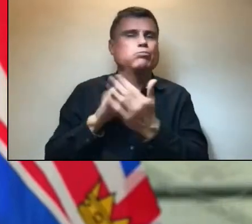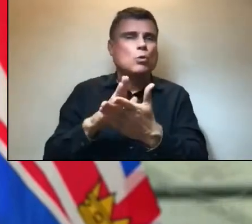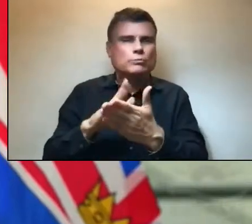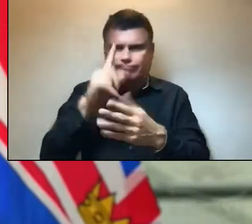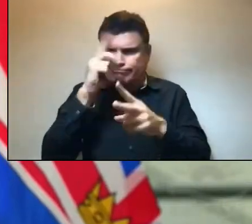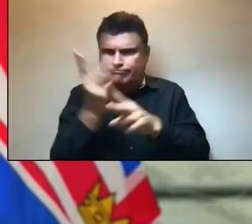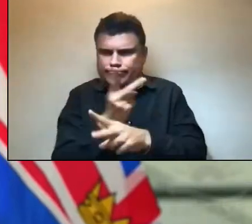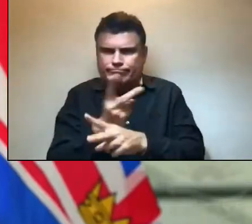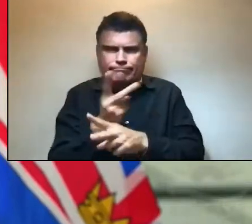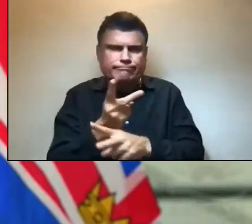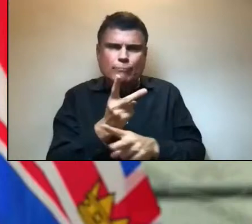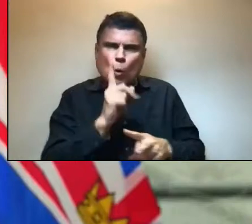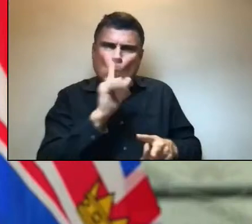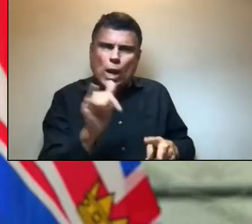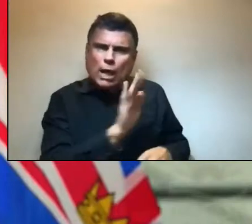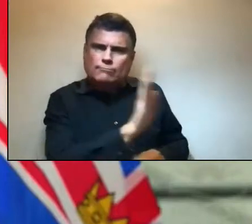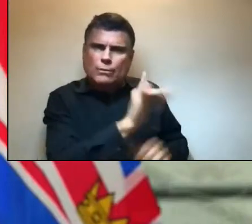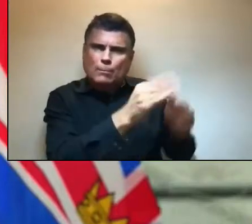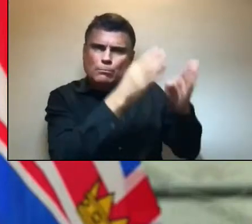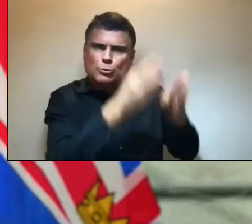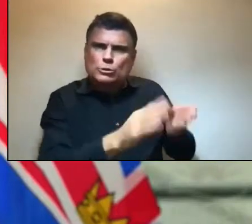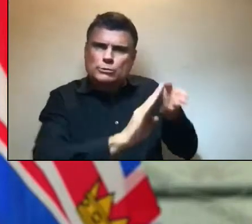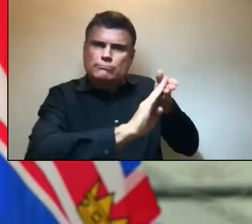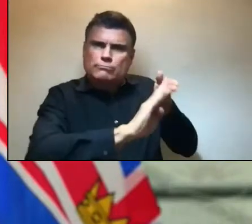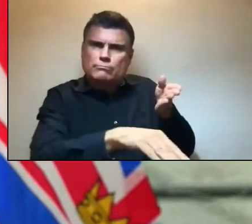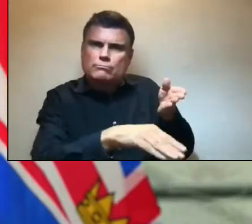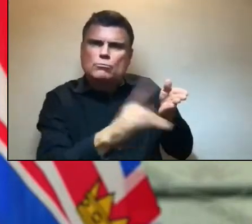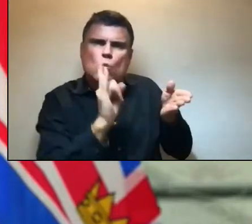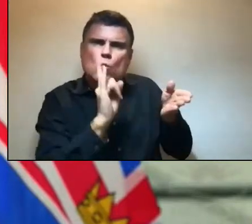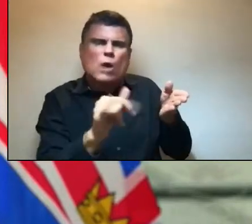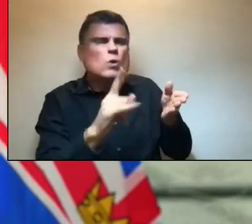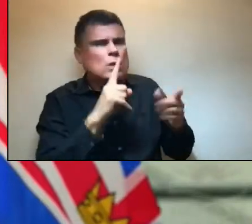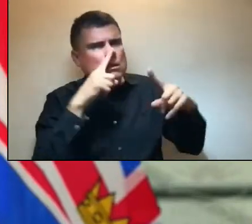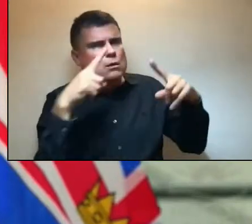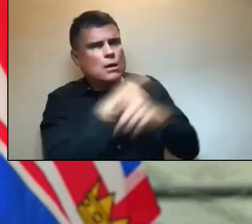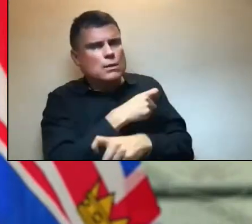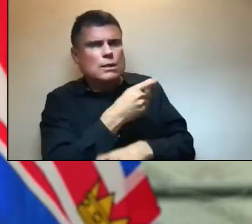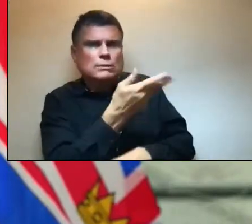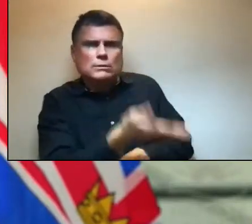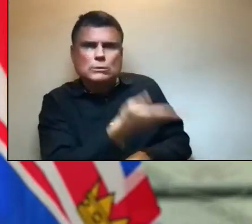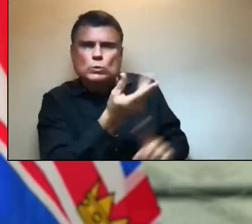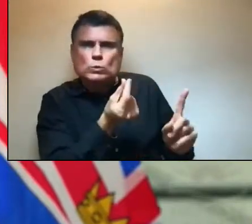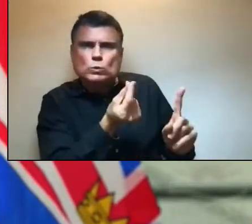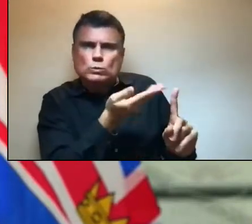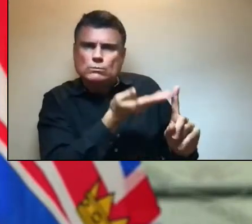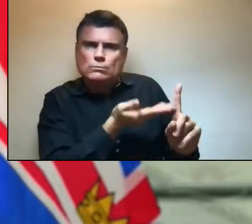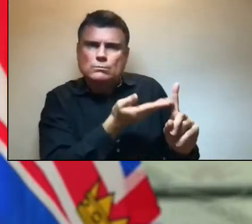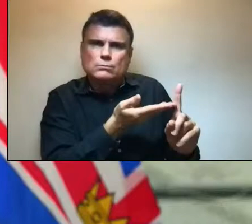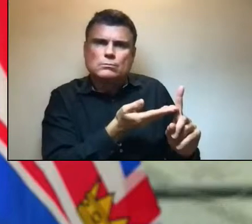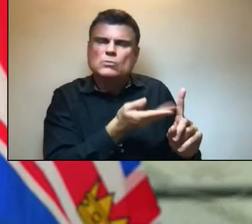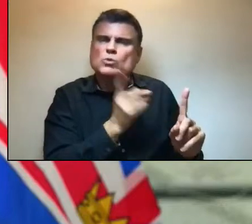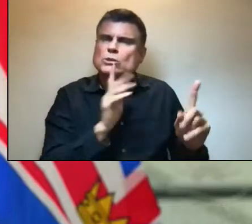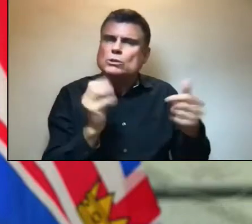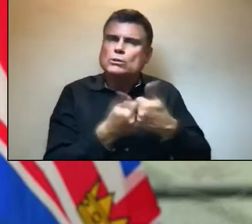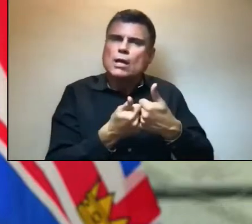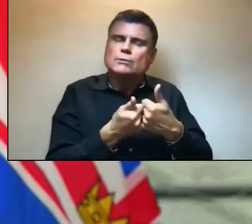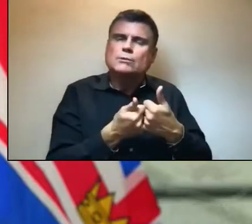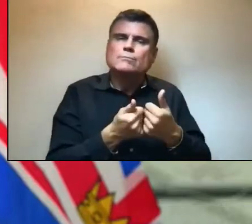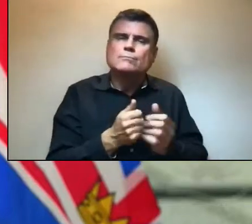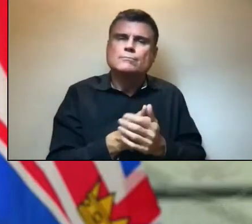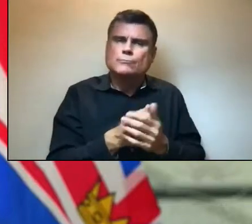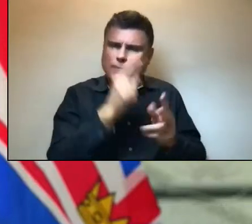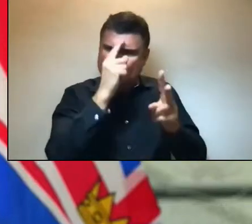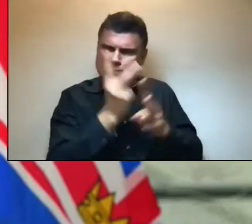As you can imagine, it's a complicated thing, and it's challenging for us. So because